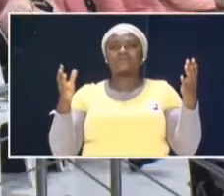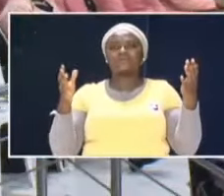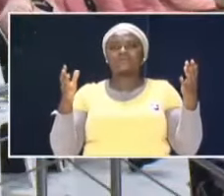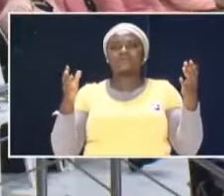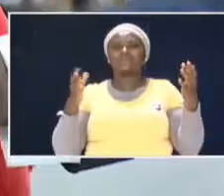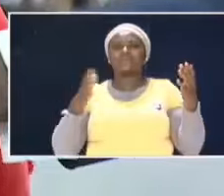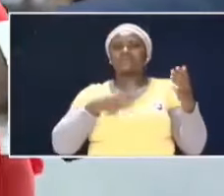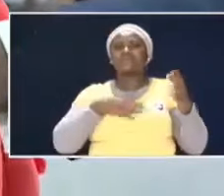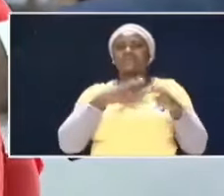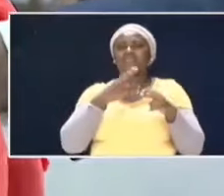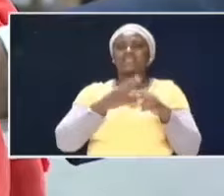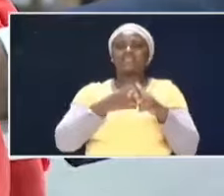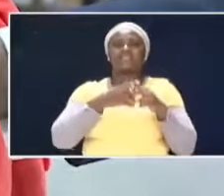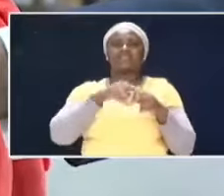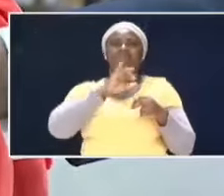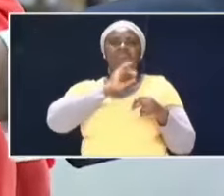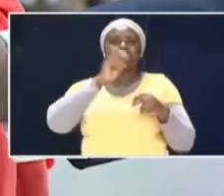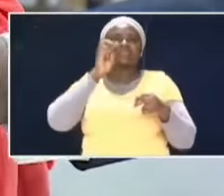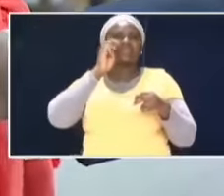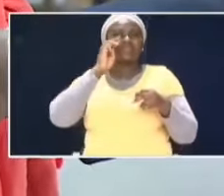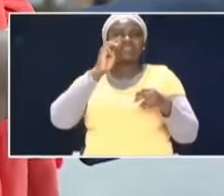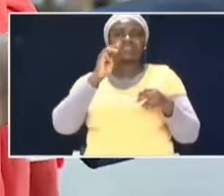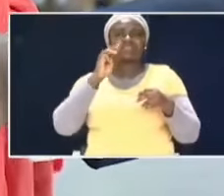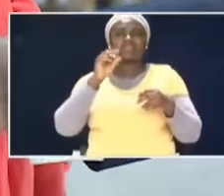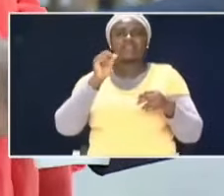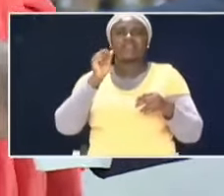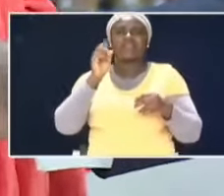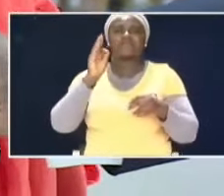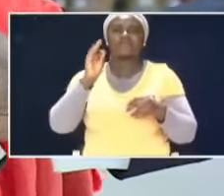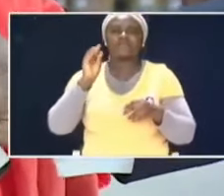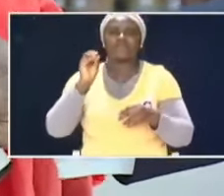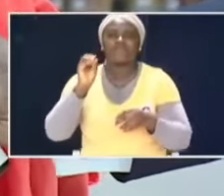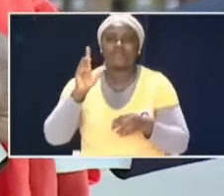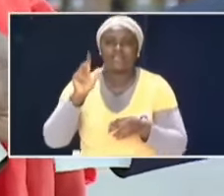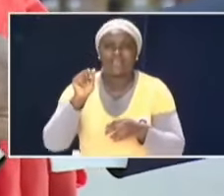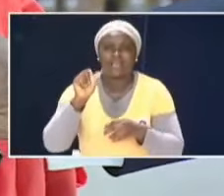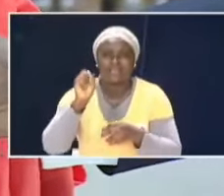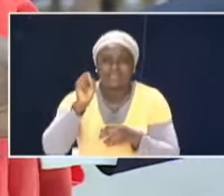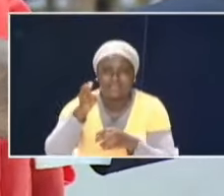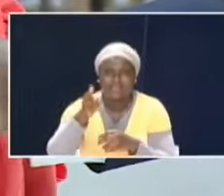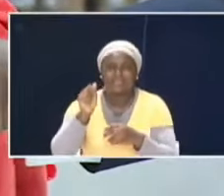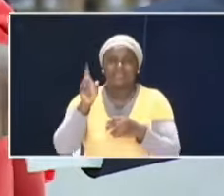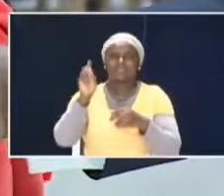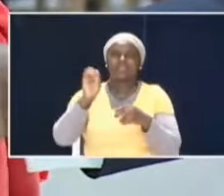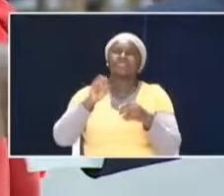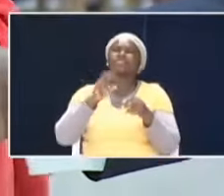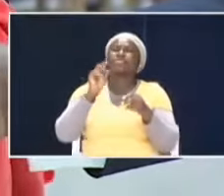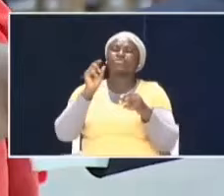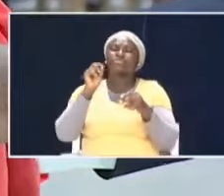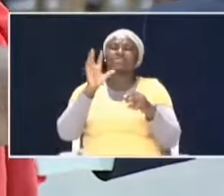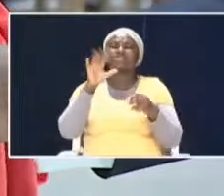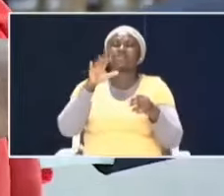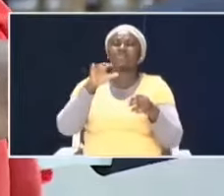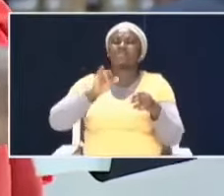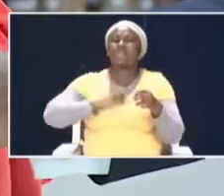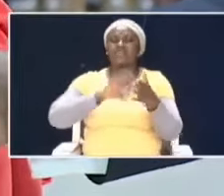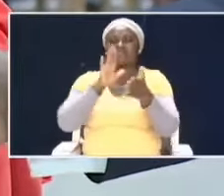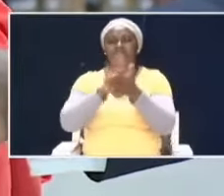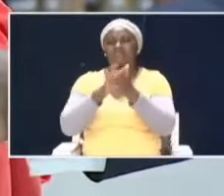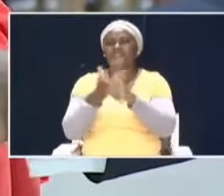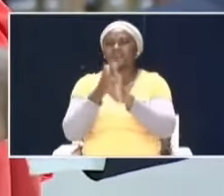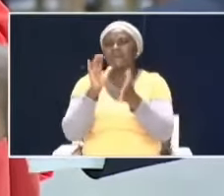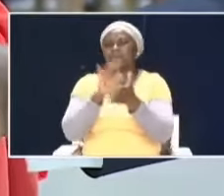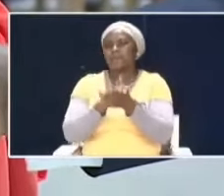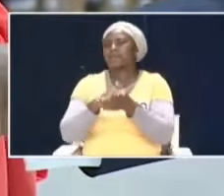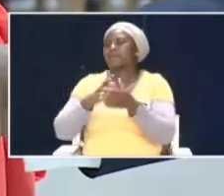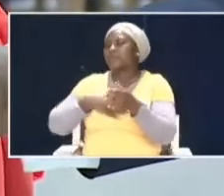My name is Mrs. Afolashade Adepoju. In 2015, I got married, and myself and my husband, we